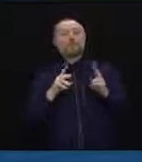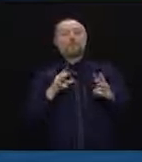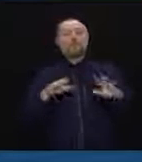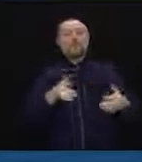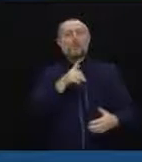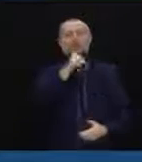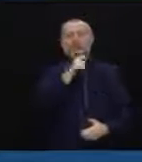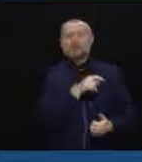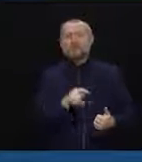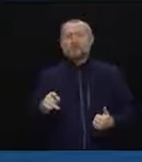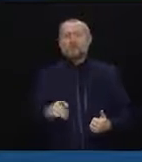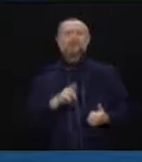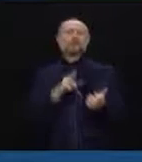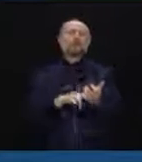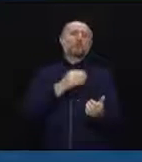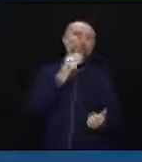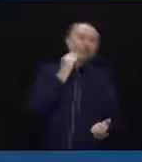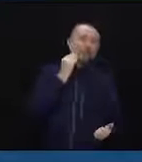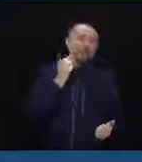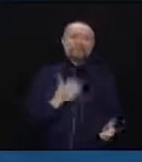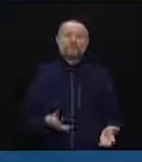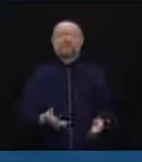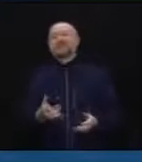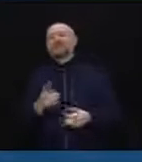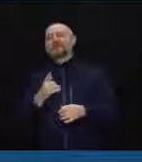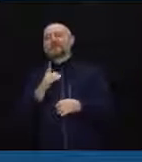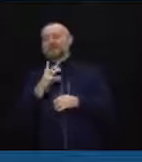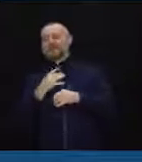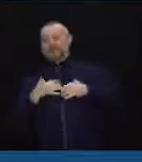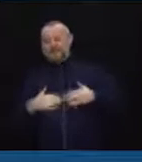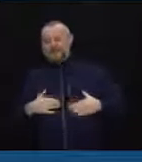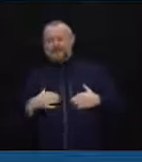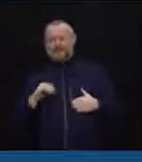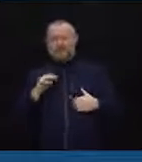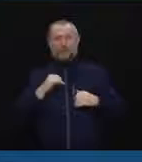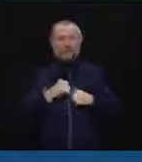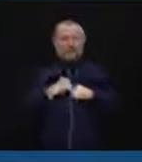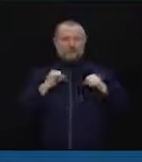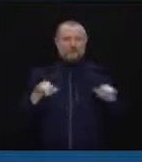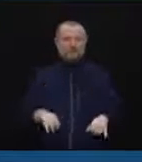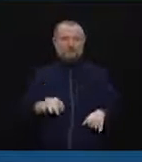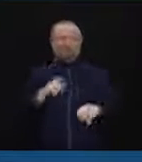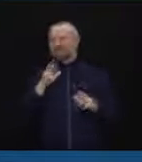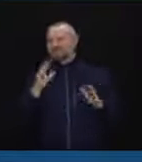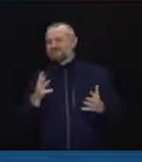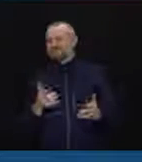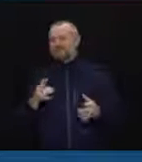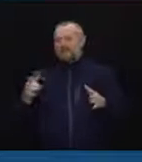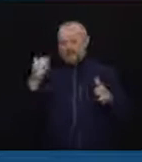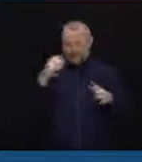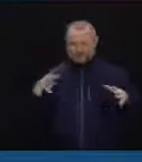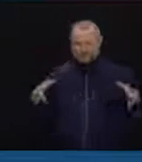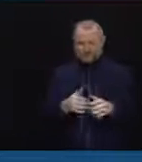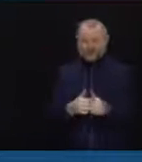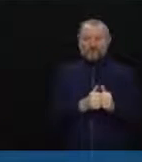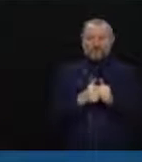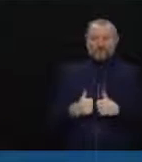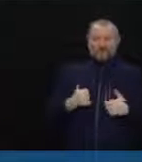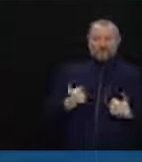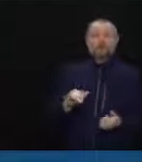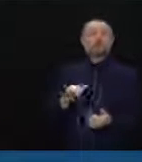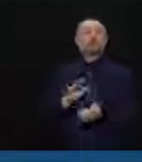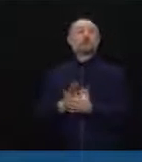in hospitals, congregate settings. And yes, for now, they are in our schools. So we are going to continue focusing on protecting all of